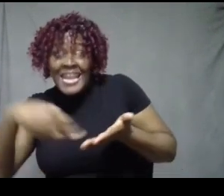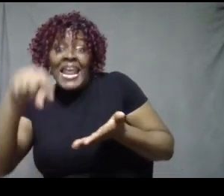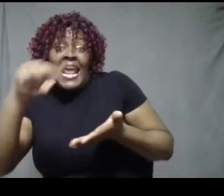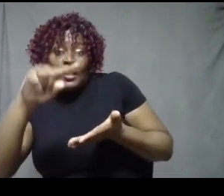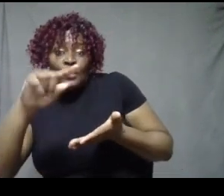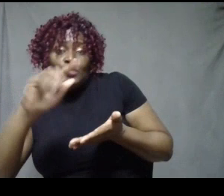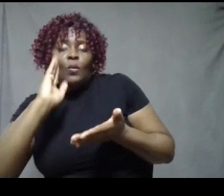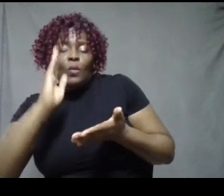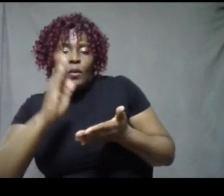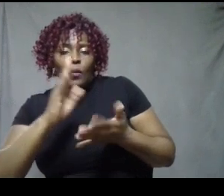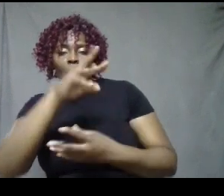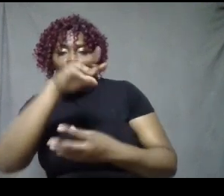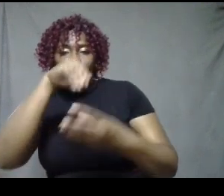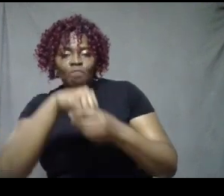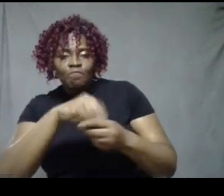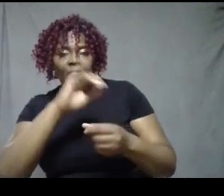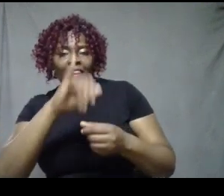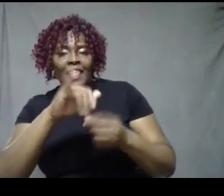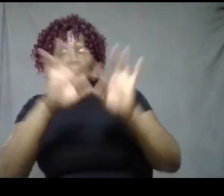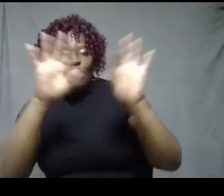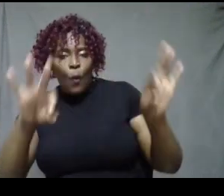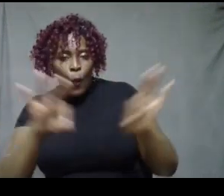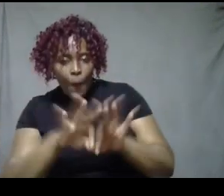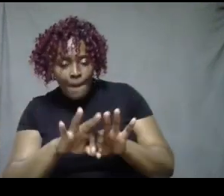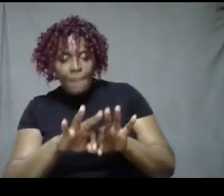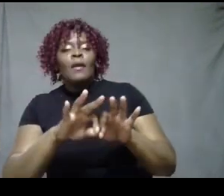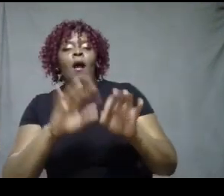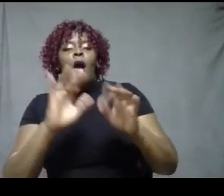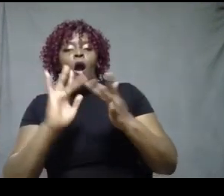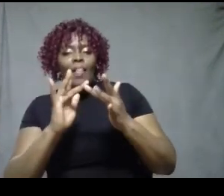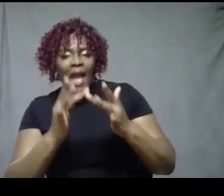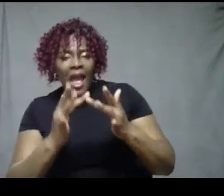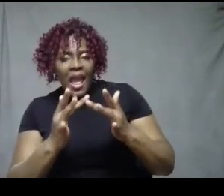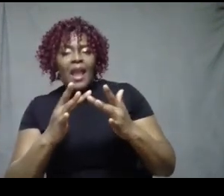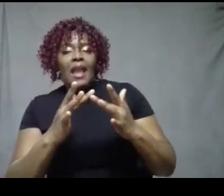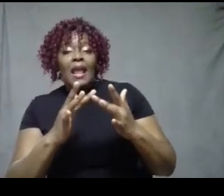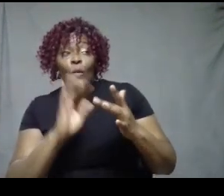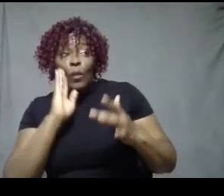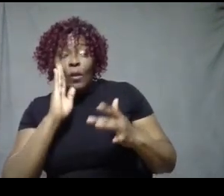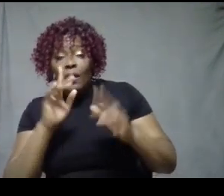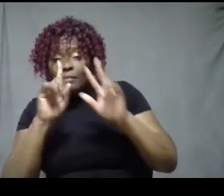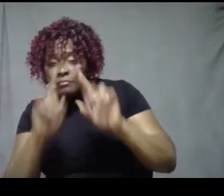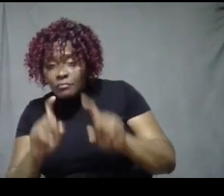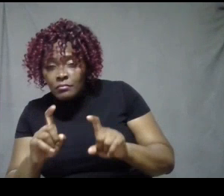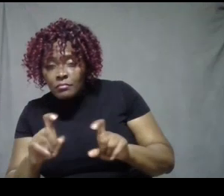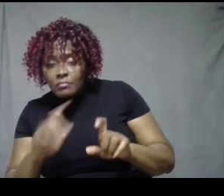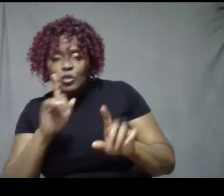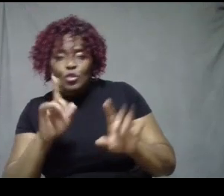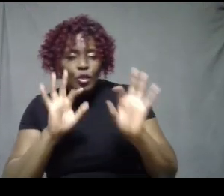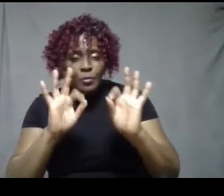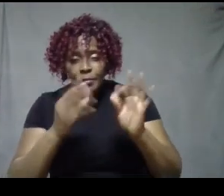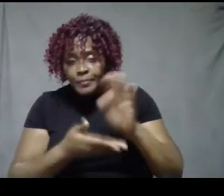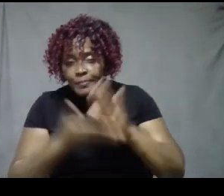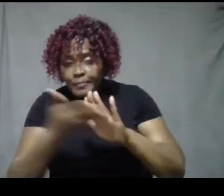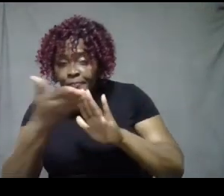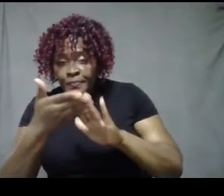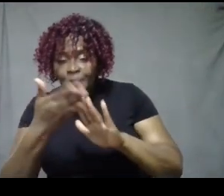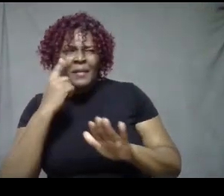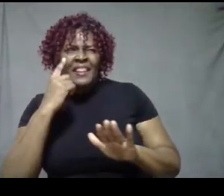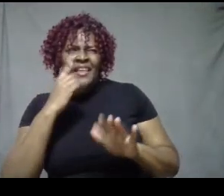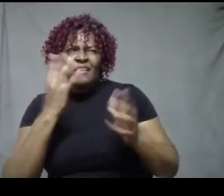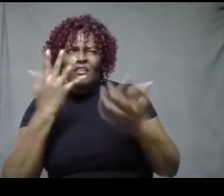build the application, build it online, build that portal. We want to test it to make sure everything runs smooth. But I think we can get it done by